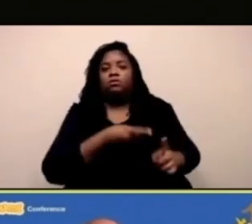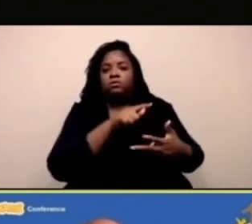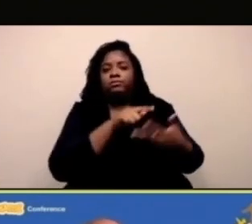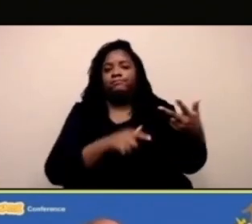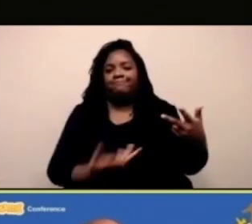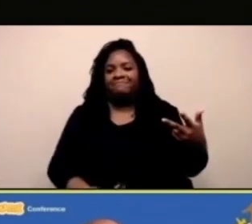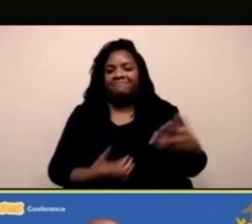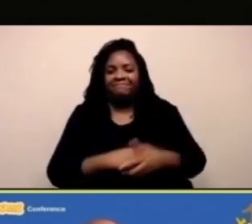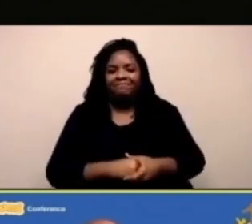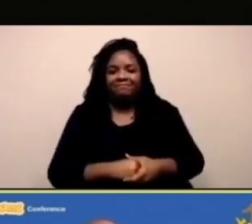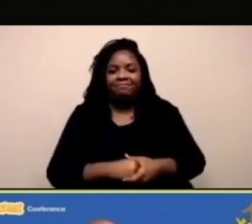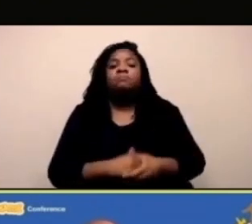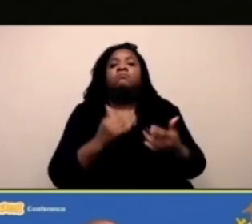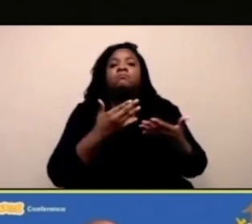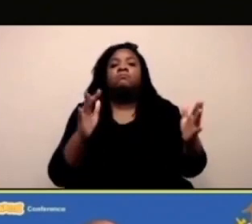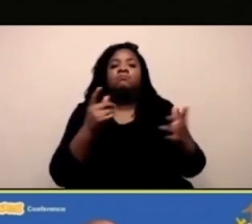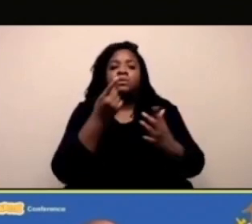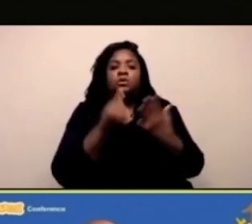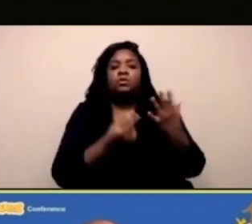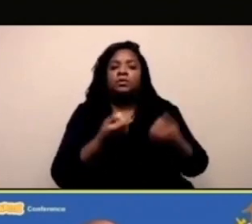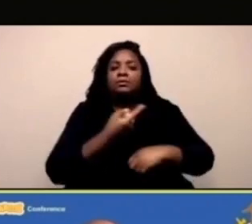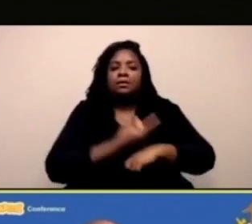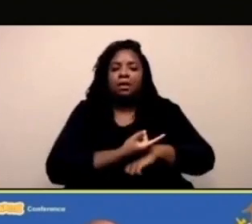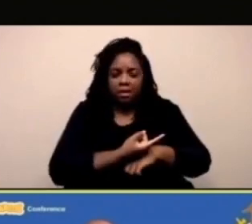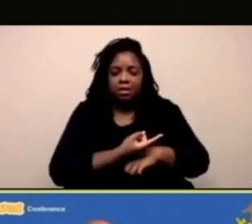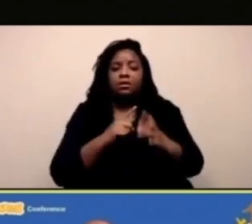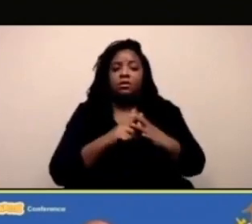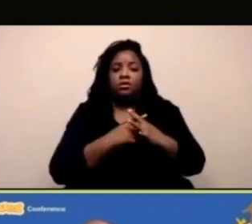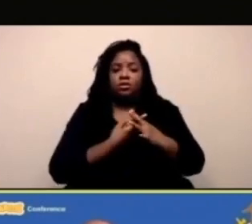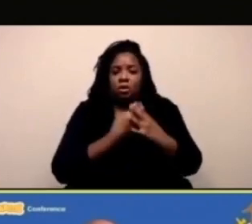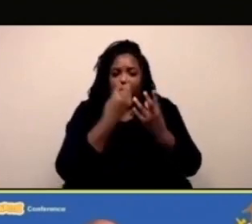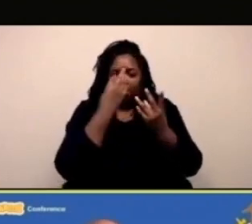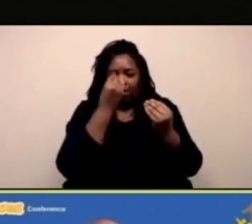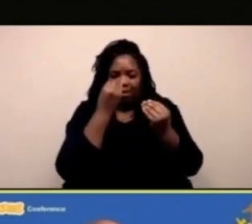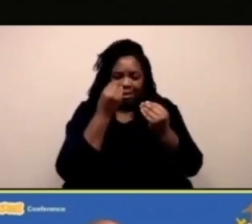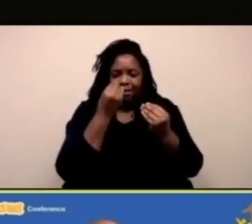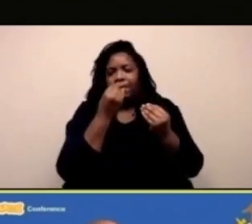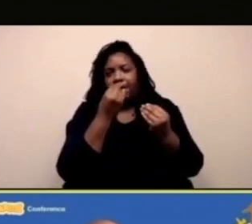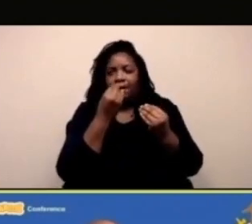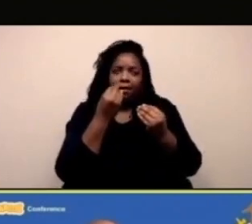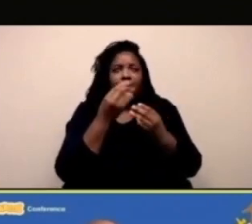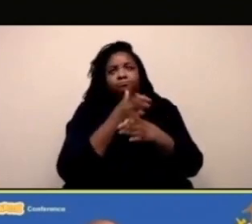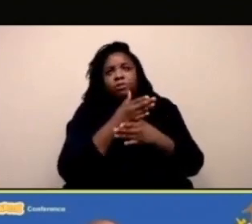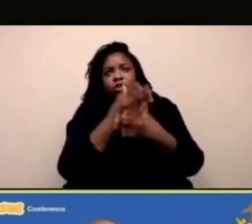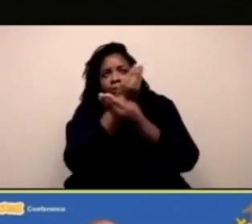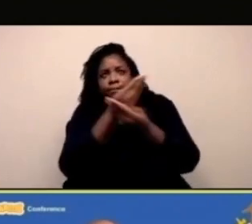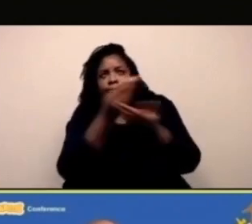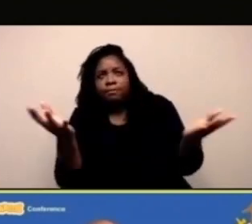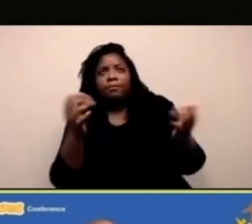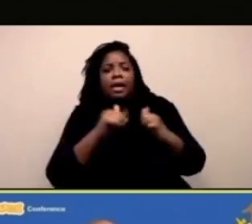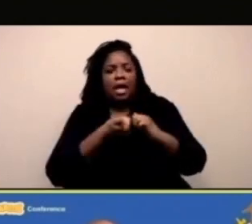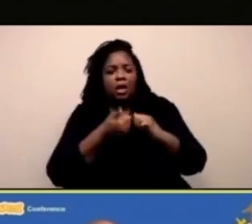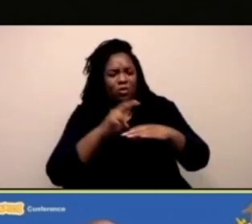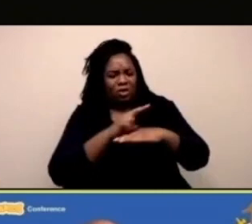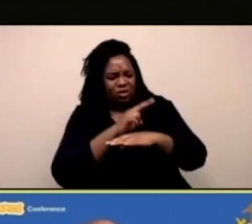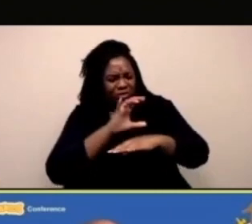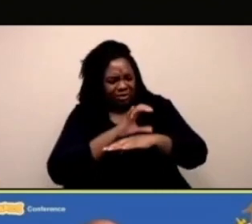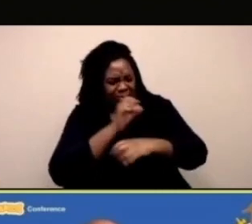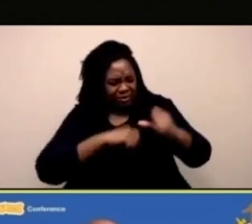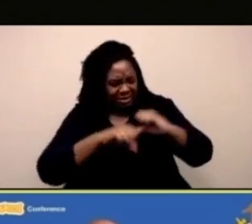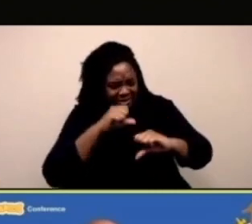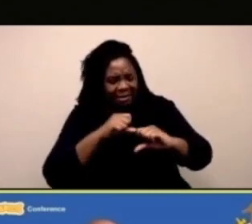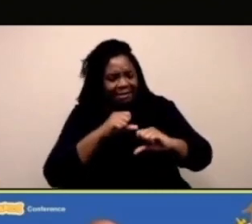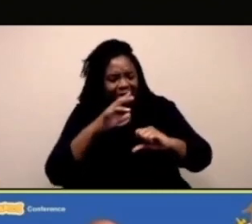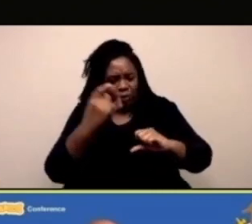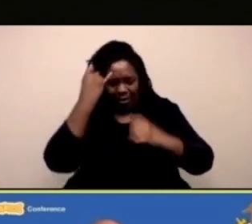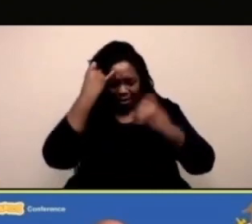A quick overview of the agenda. We're going to just start off with thinking about and sharing out and brainstorming how we can use computer science to express those